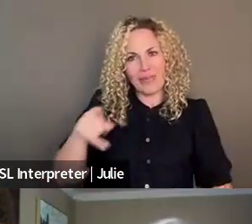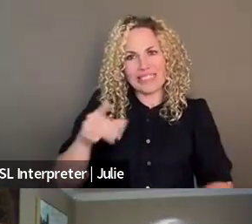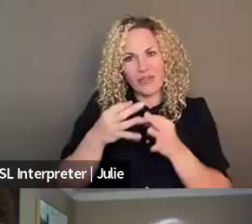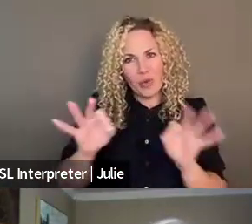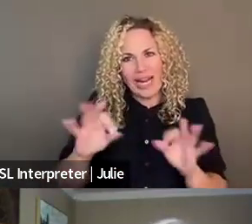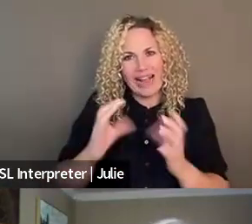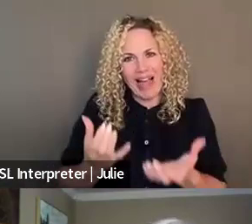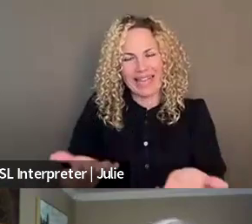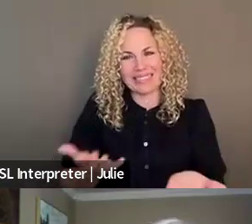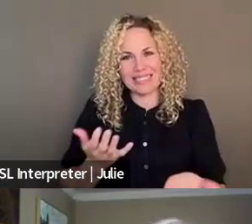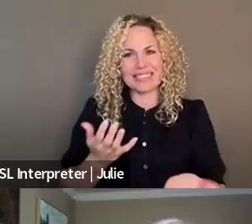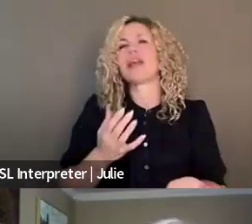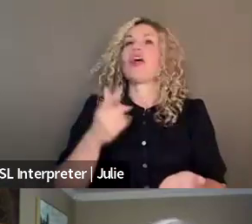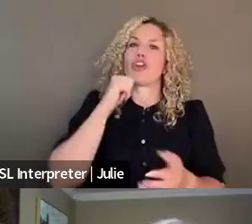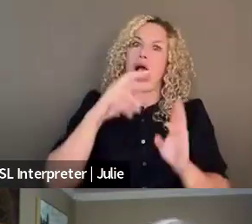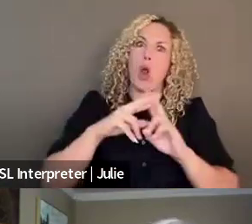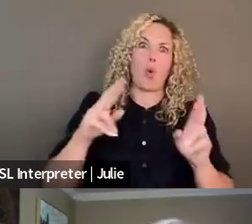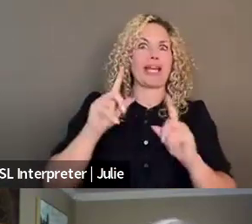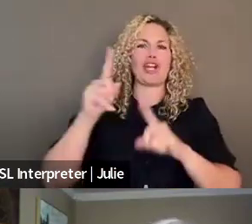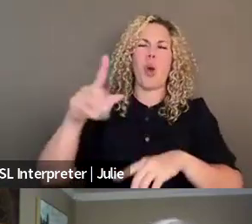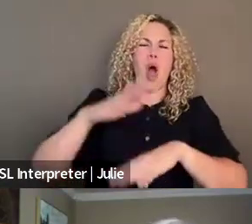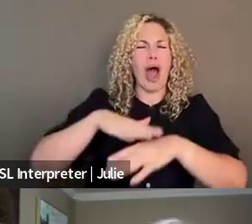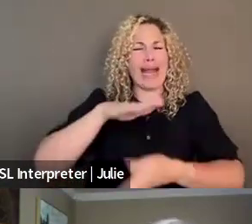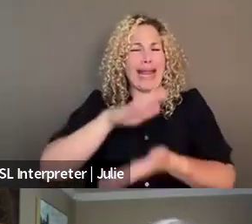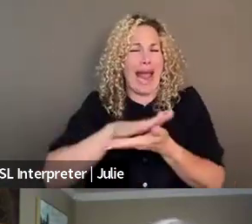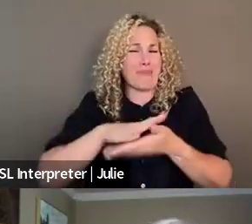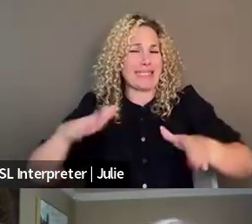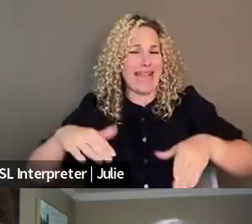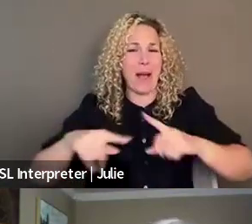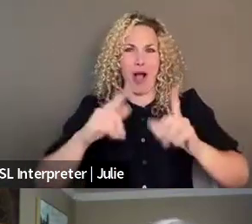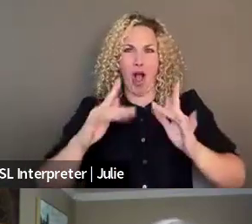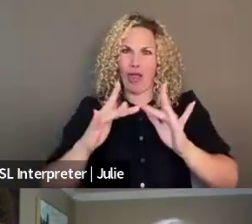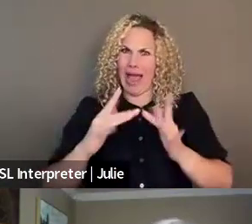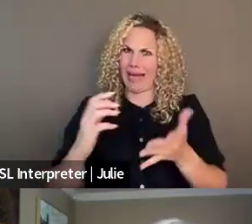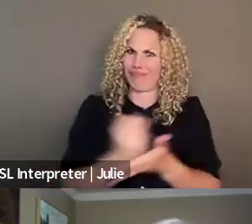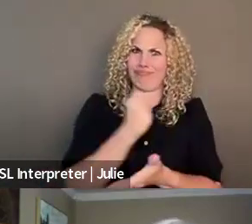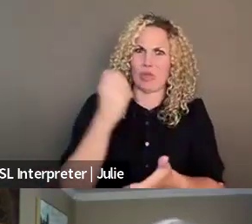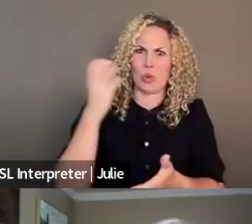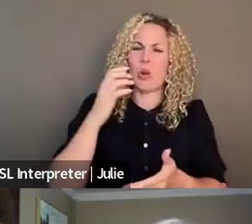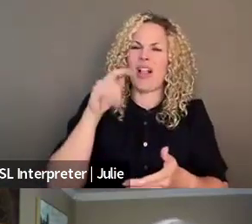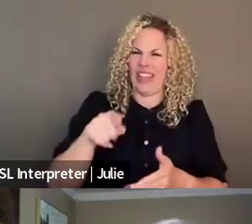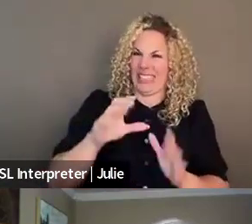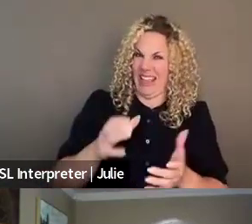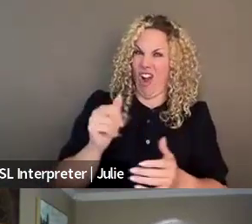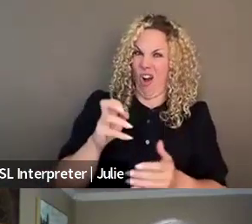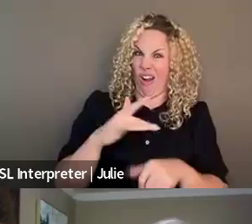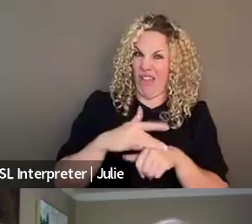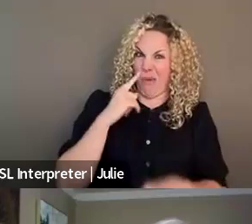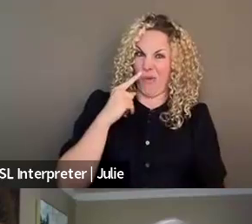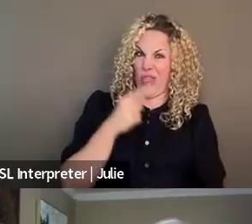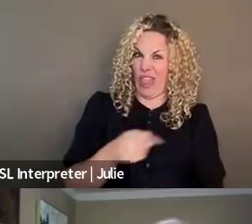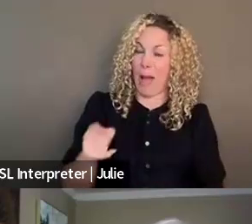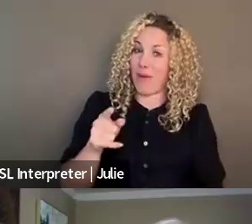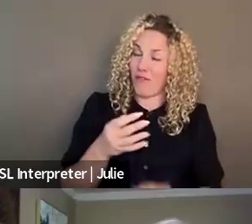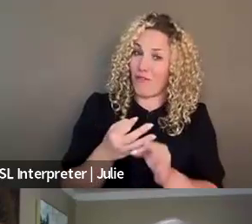maybe aren't ready for going on campus in a community campus setting, that these courses are available to them and they